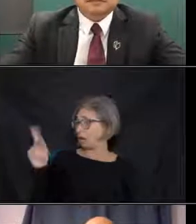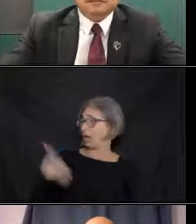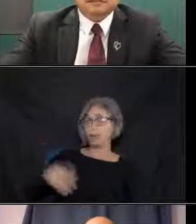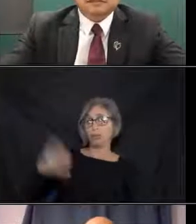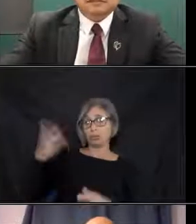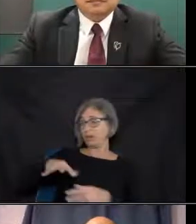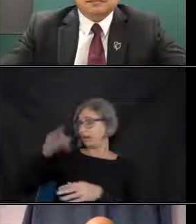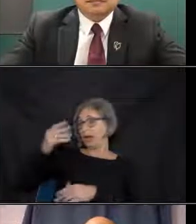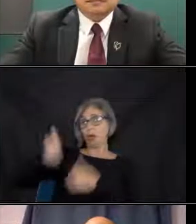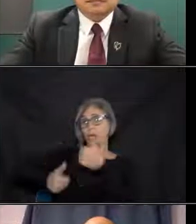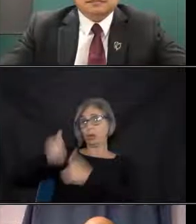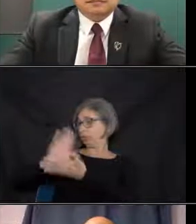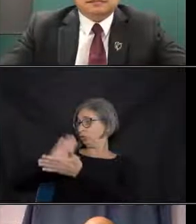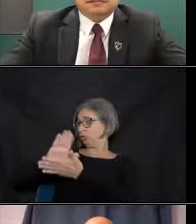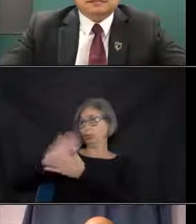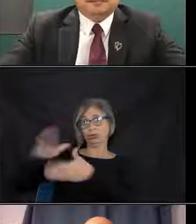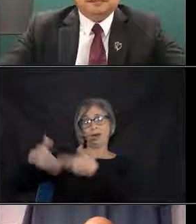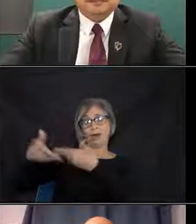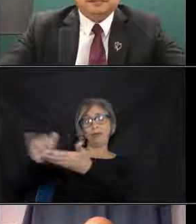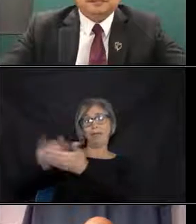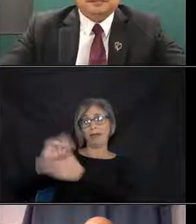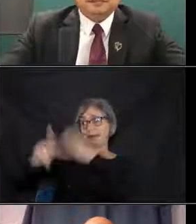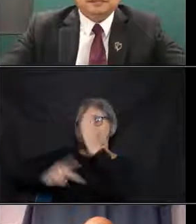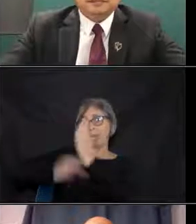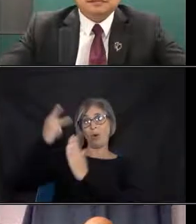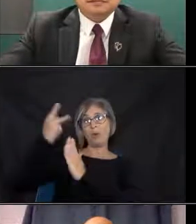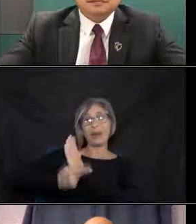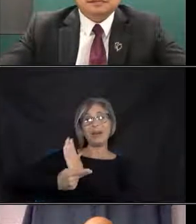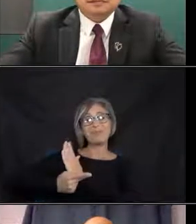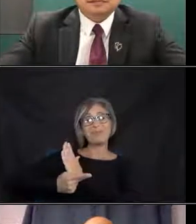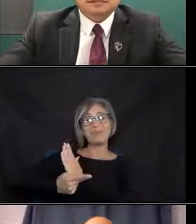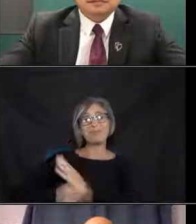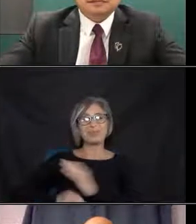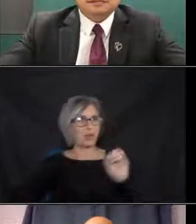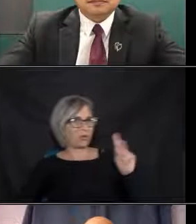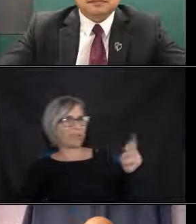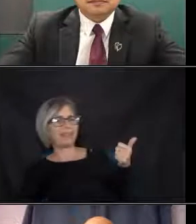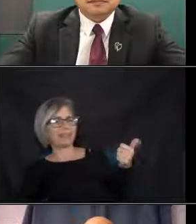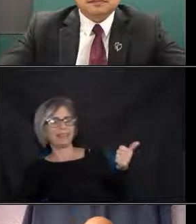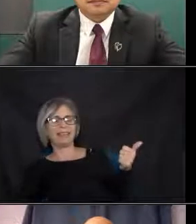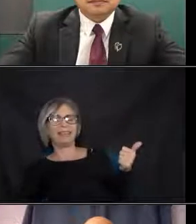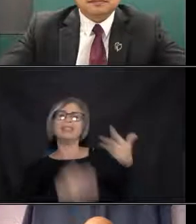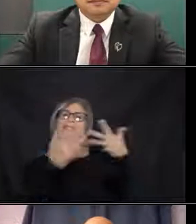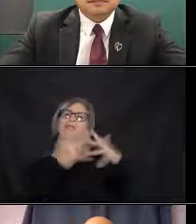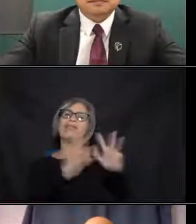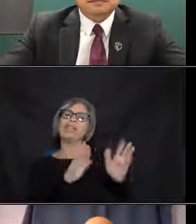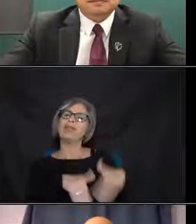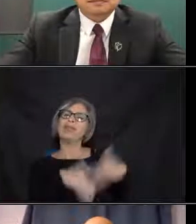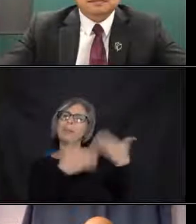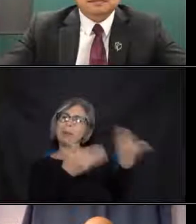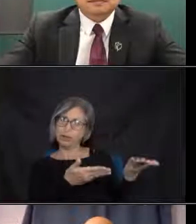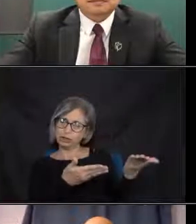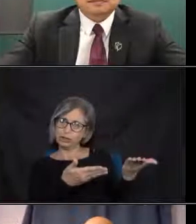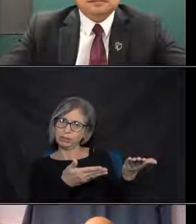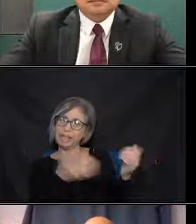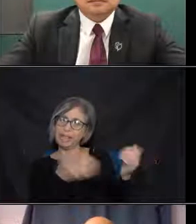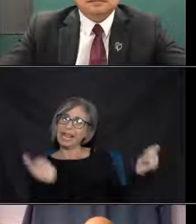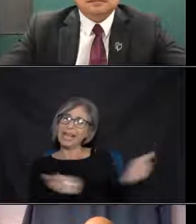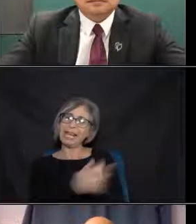schools offer that type of program. Okay, and so to finish the motion, did